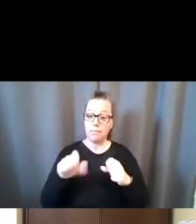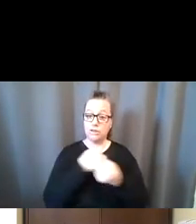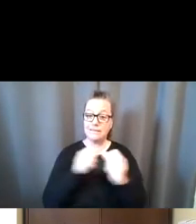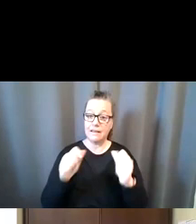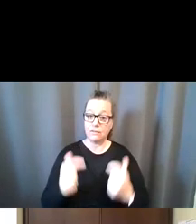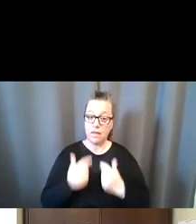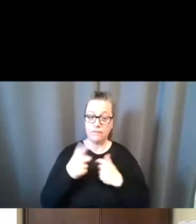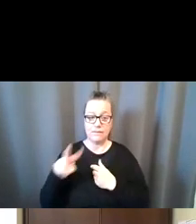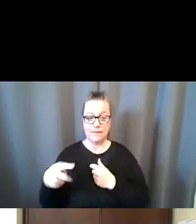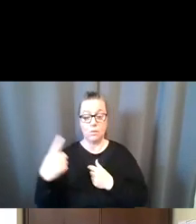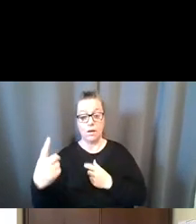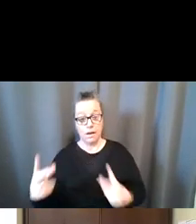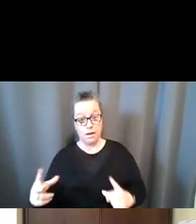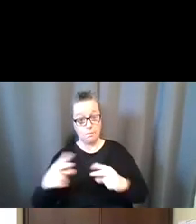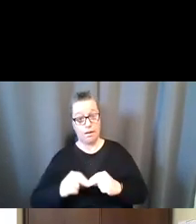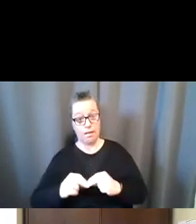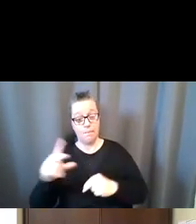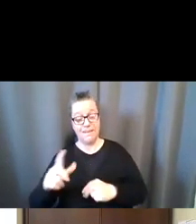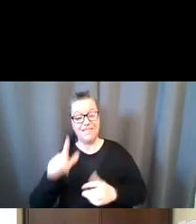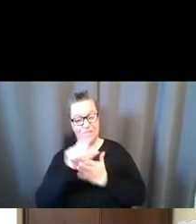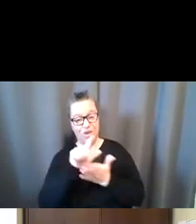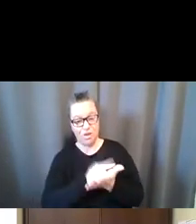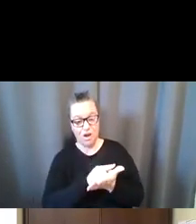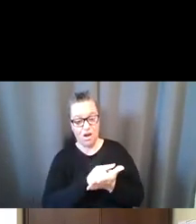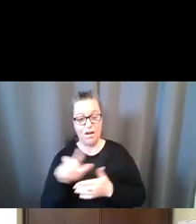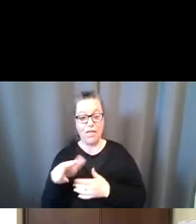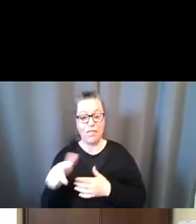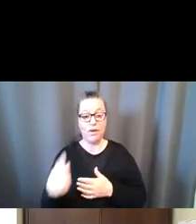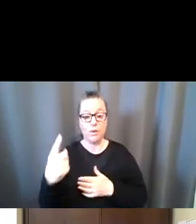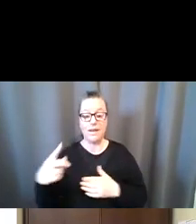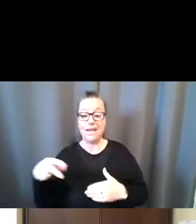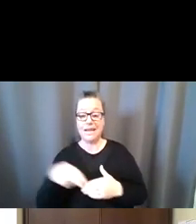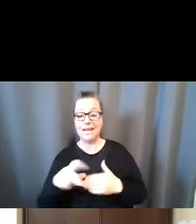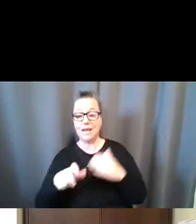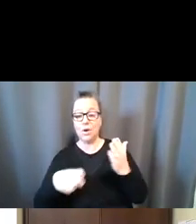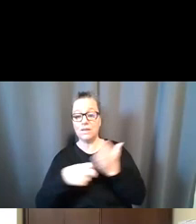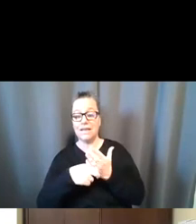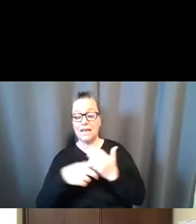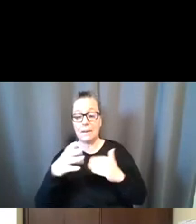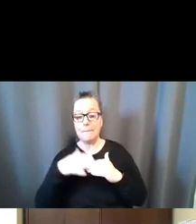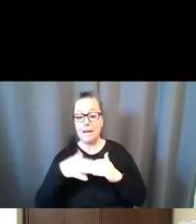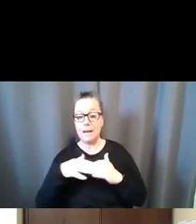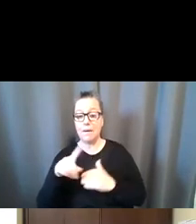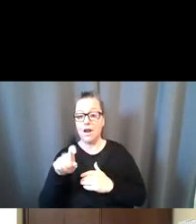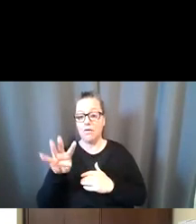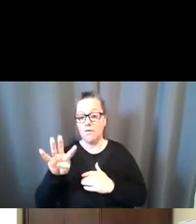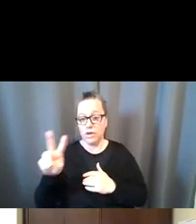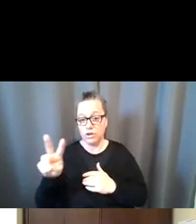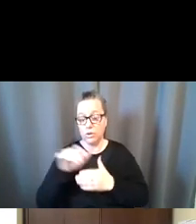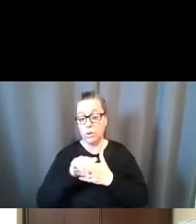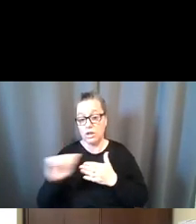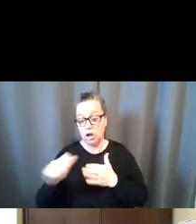The second one, buckle up, it's the law. The third one, click it or ticket, minimum $142